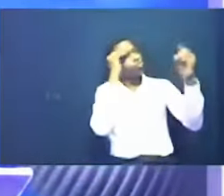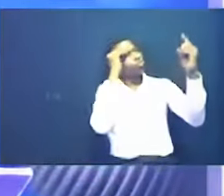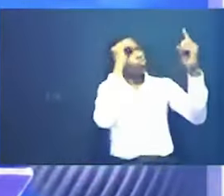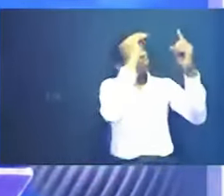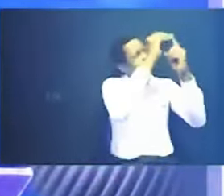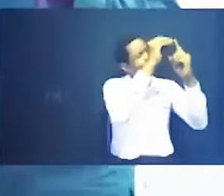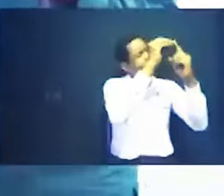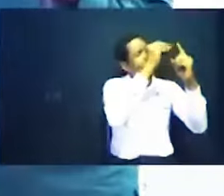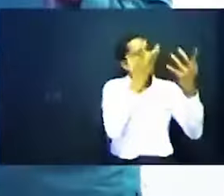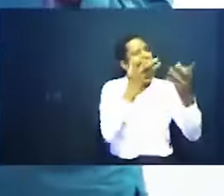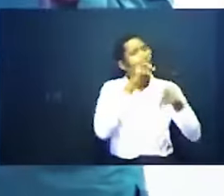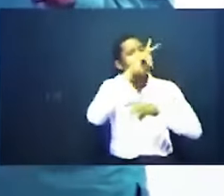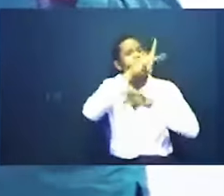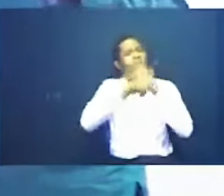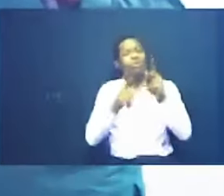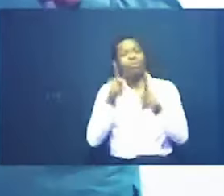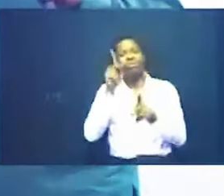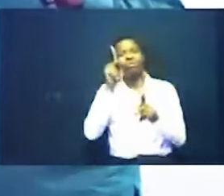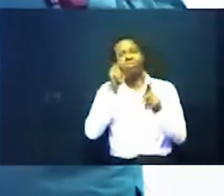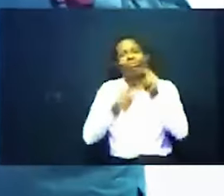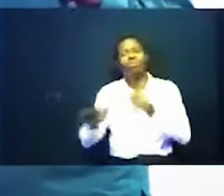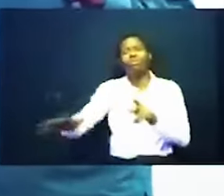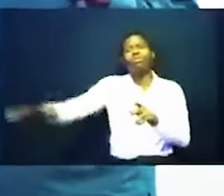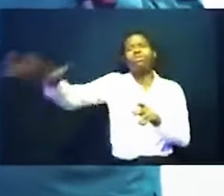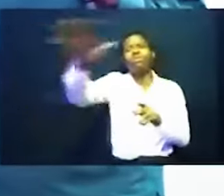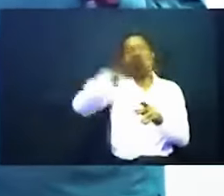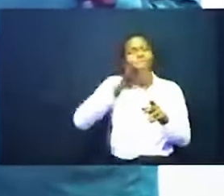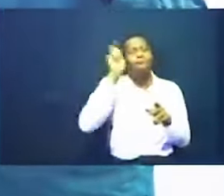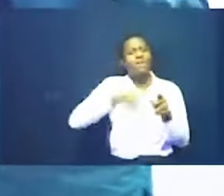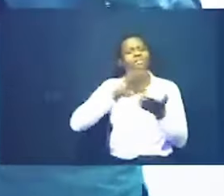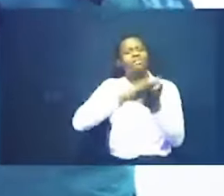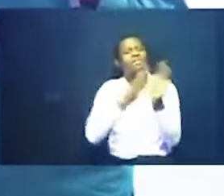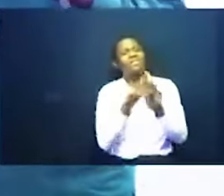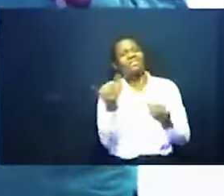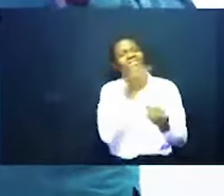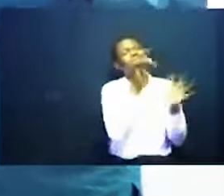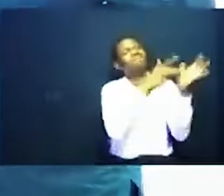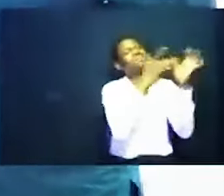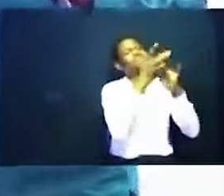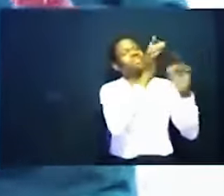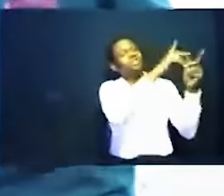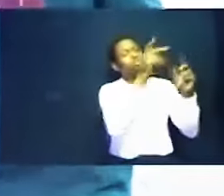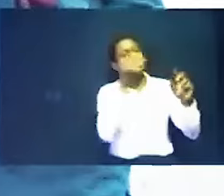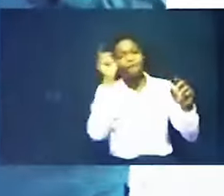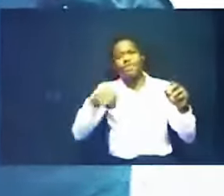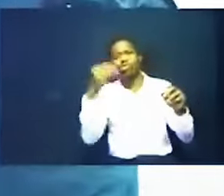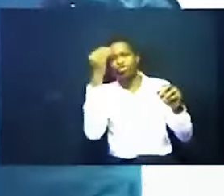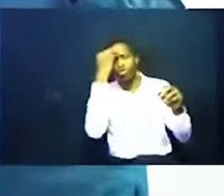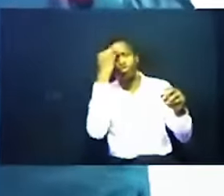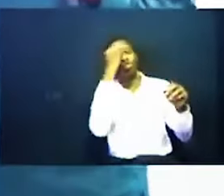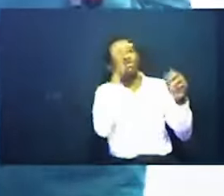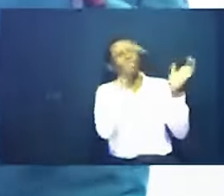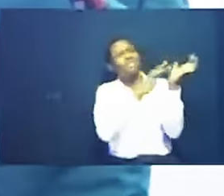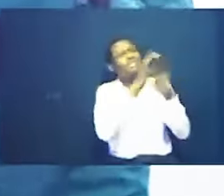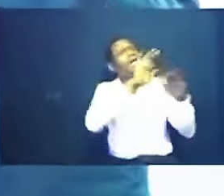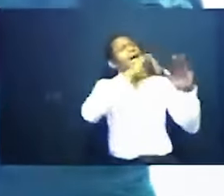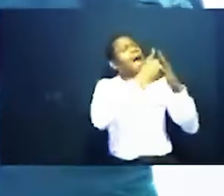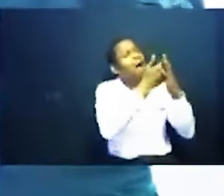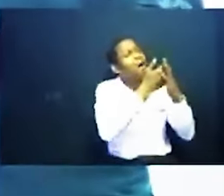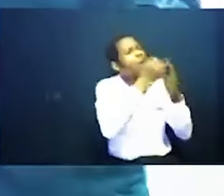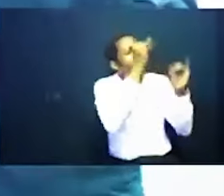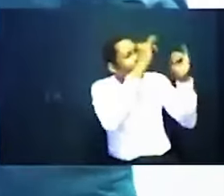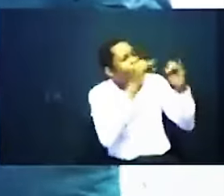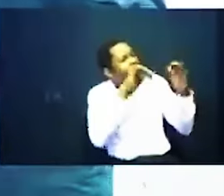Nyamia Frosa, or no bebom, I a juma, but Modia so be hun, Unyankopo Nisuno, no way to me as a trenipa, wo ye wano, mawa